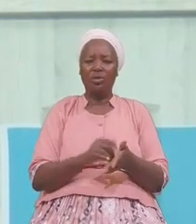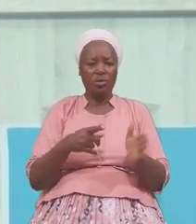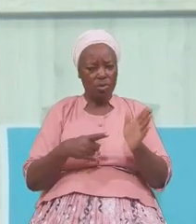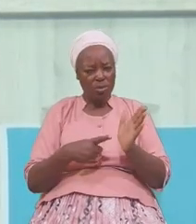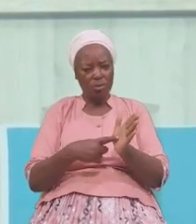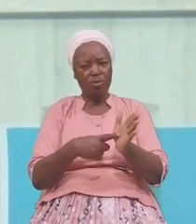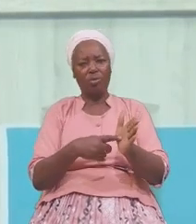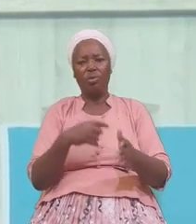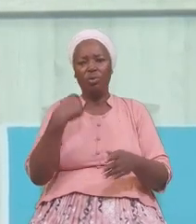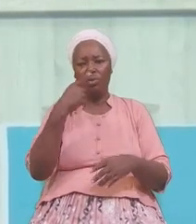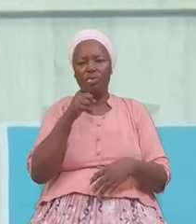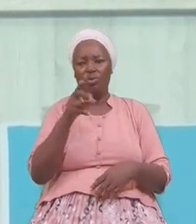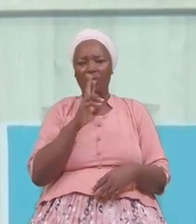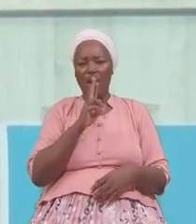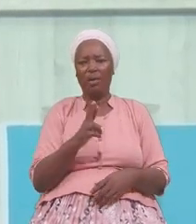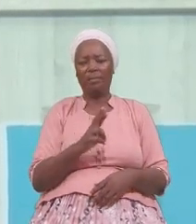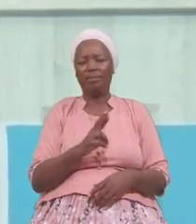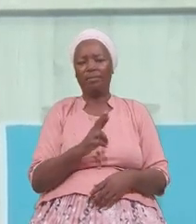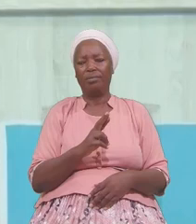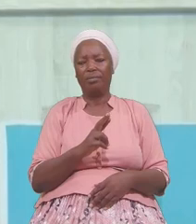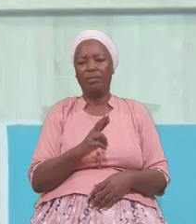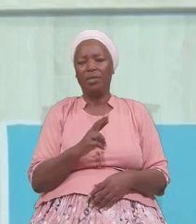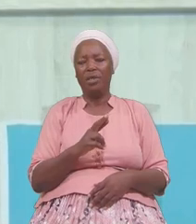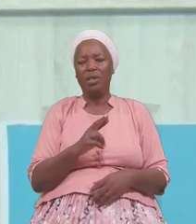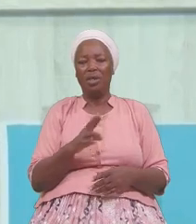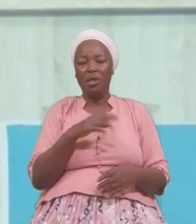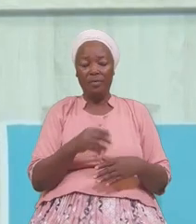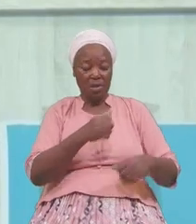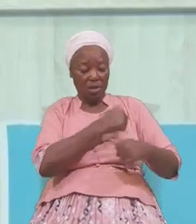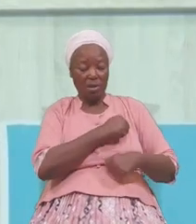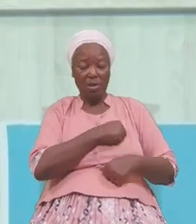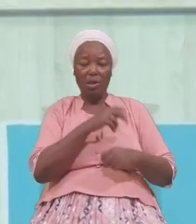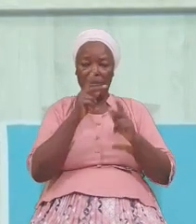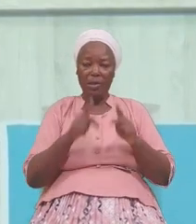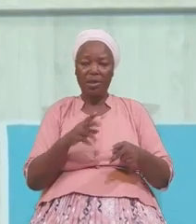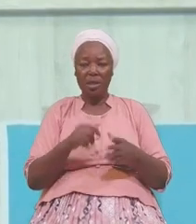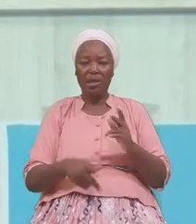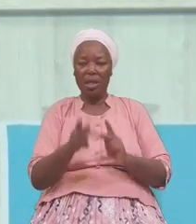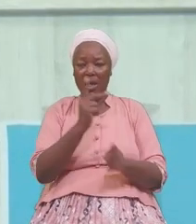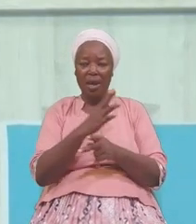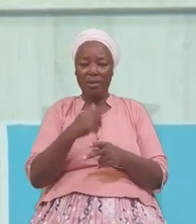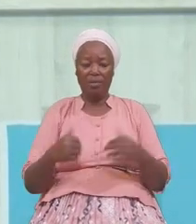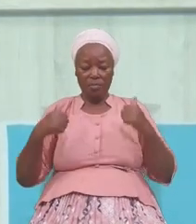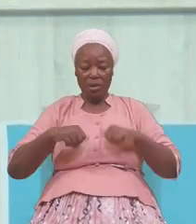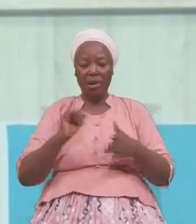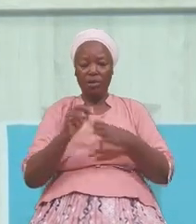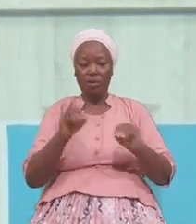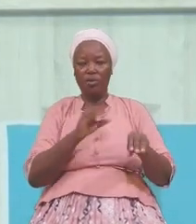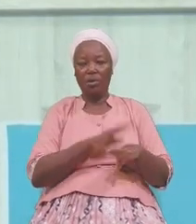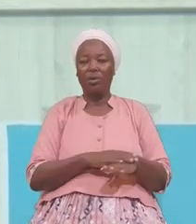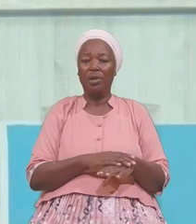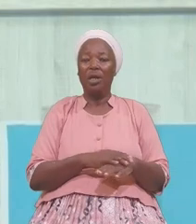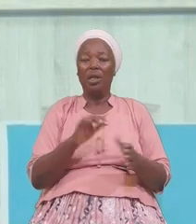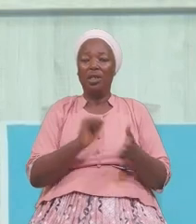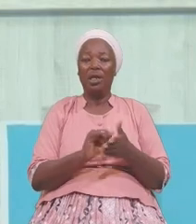shows who you are. If you're a security person, there's a kind of jacket you put on